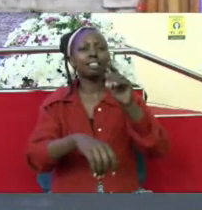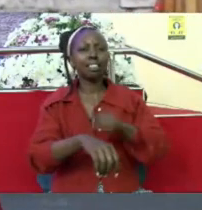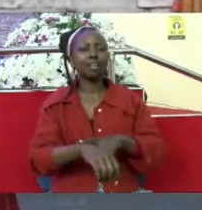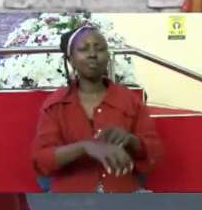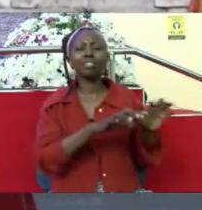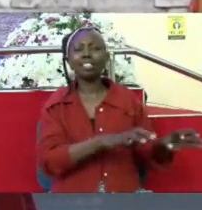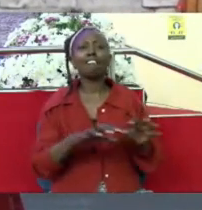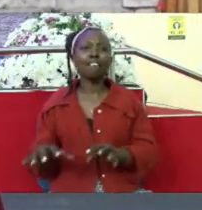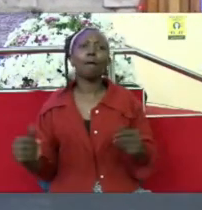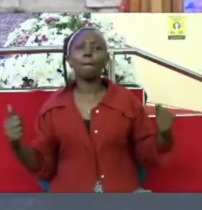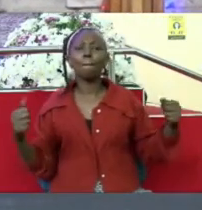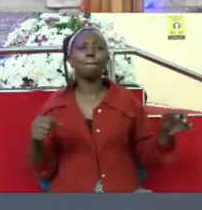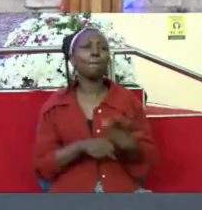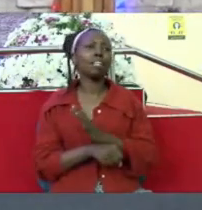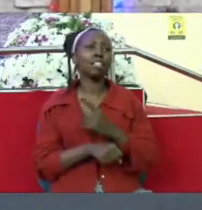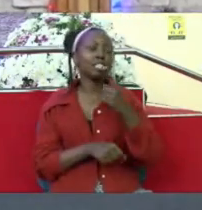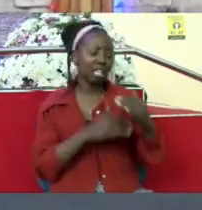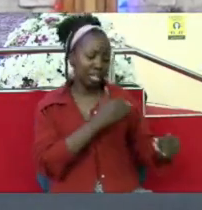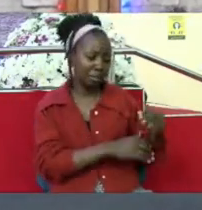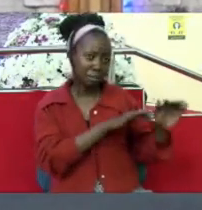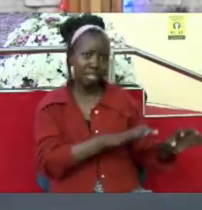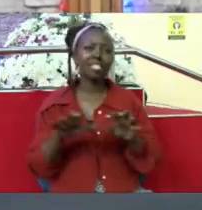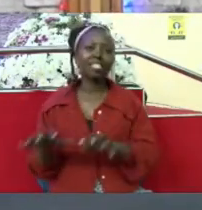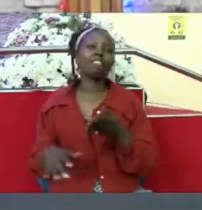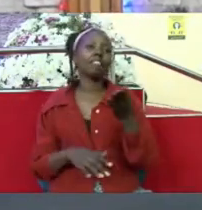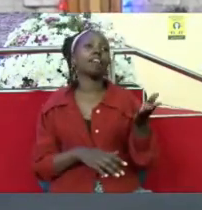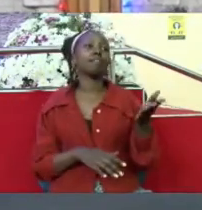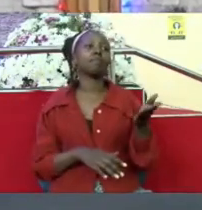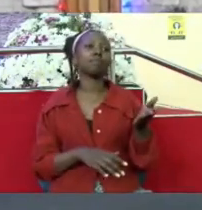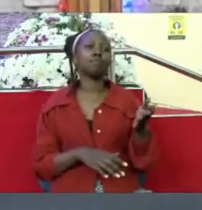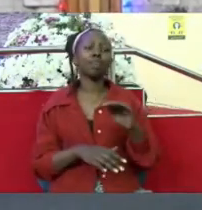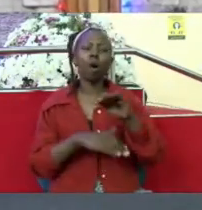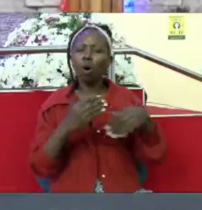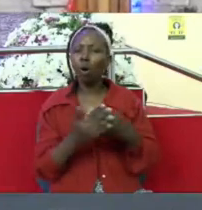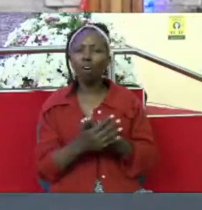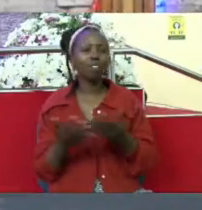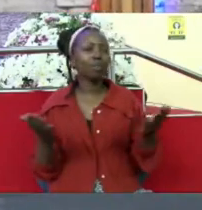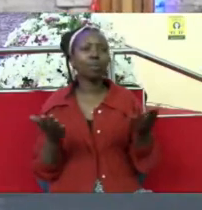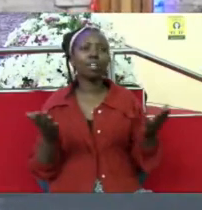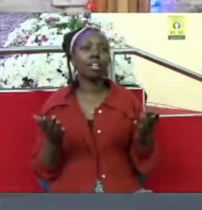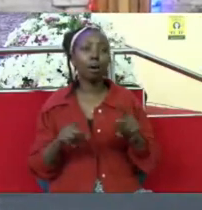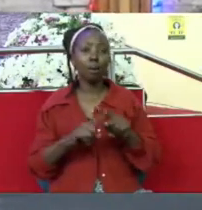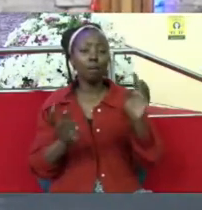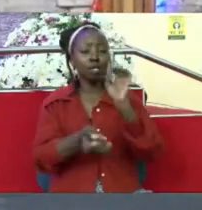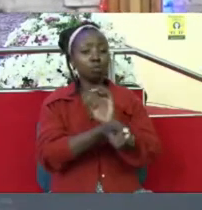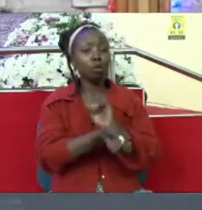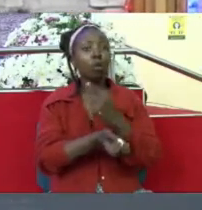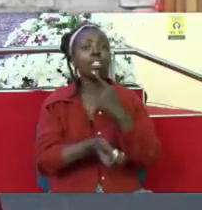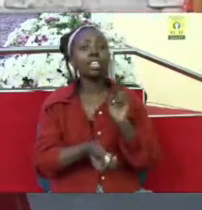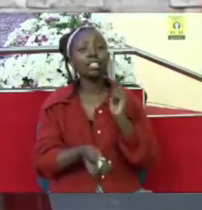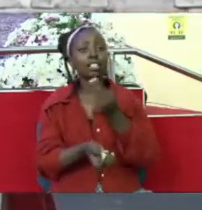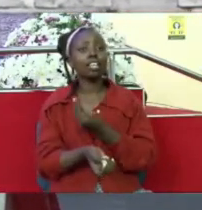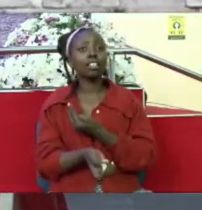Tell your neighbor there is pressure all over. Kila mahali. But Paul, Paulo, before he tells us how to handle